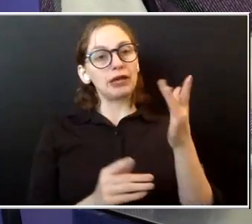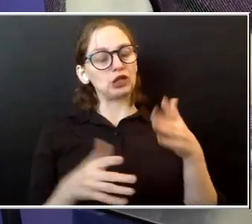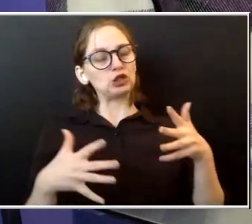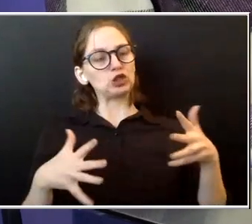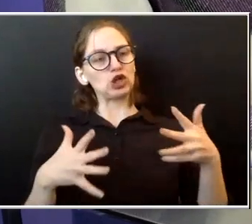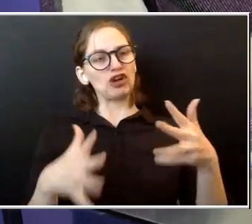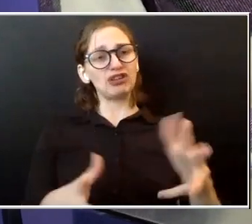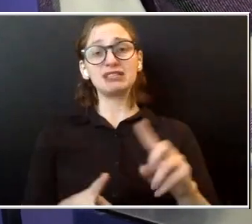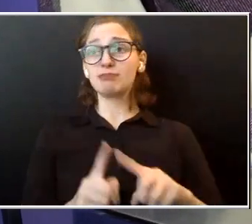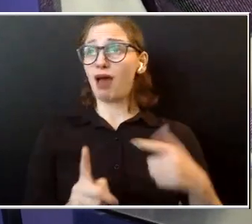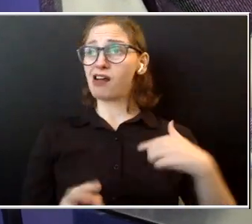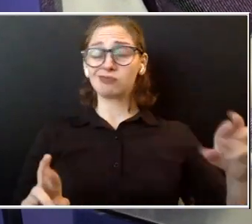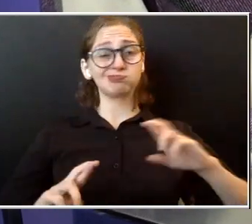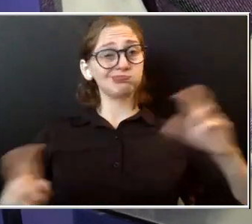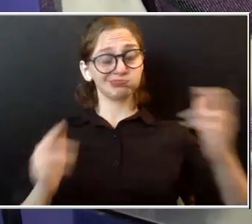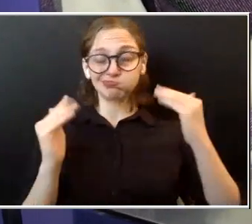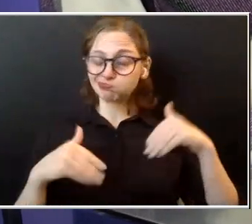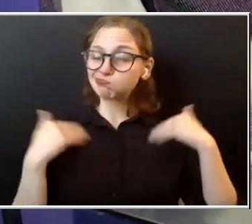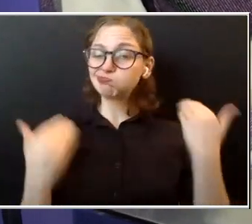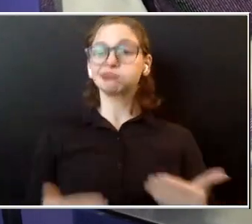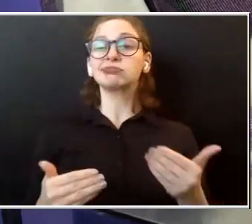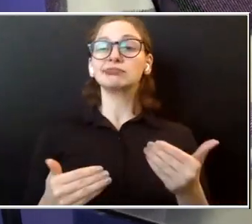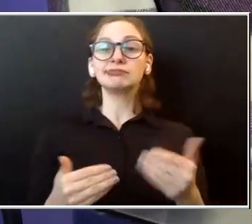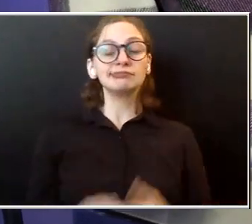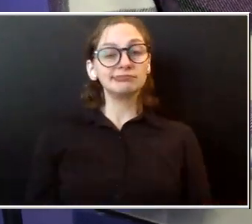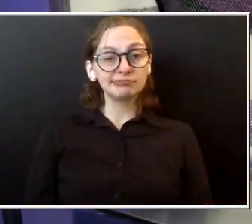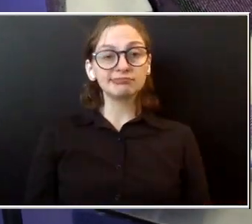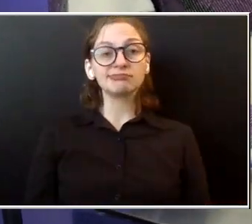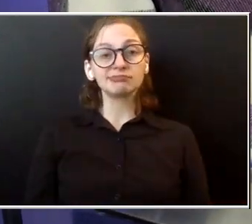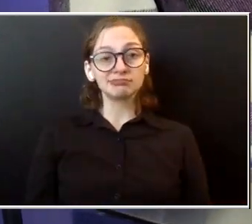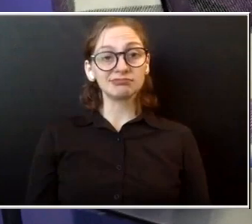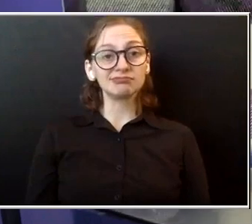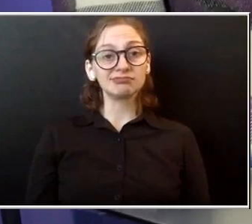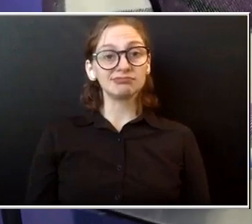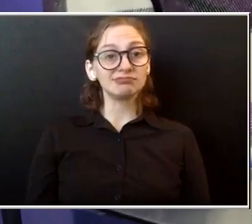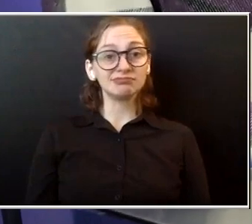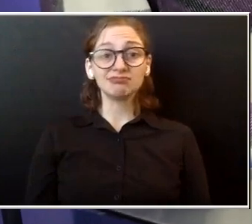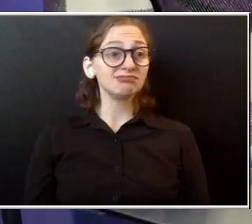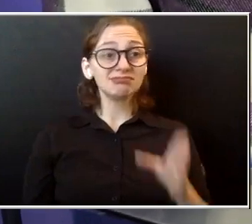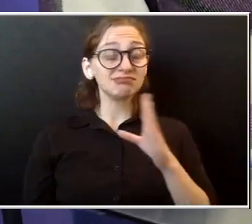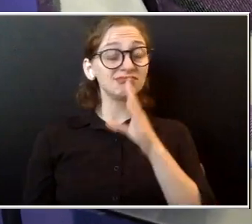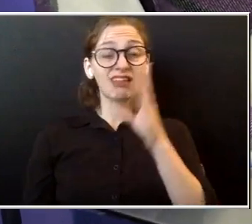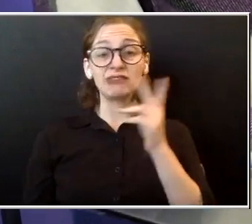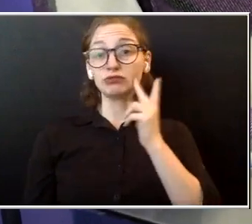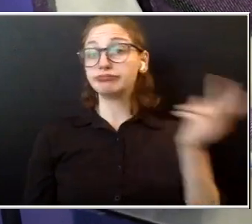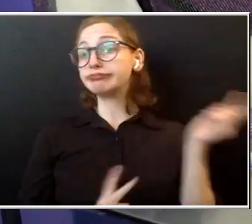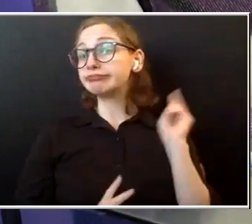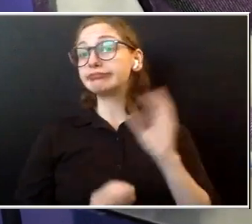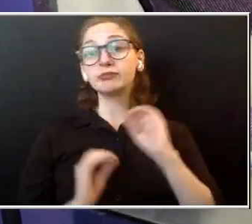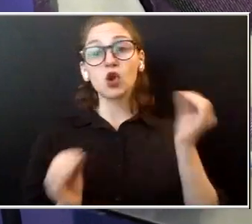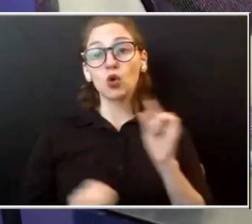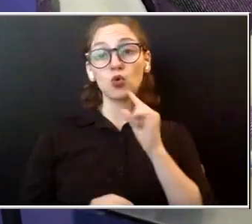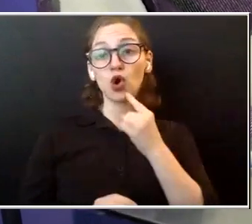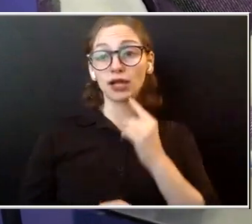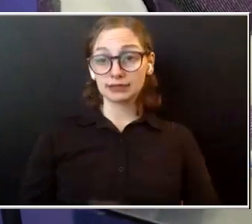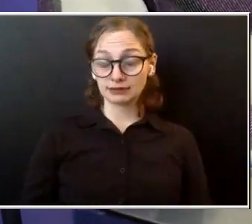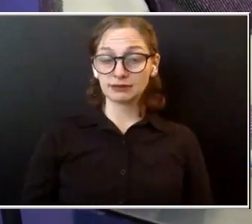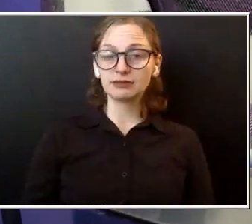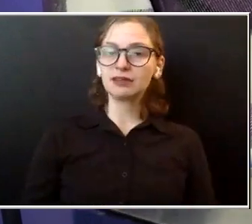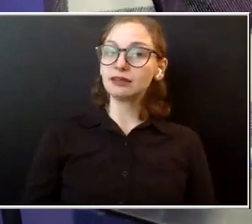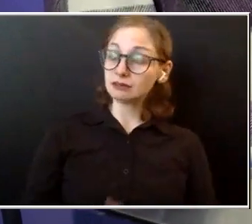it moving and do it and not look back. So I don't know, what about you? A lot of